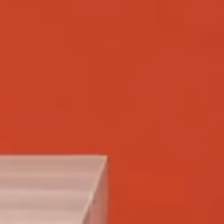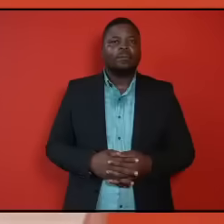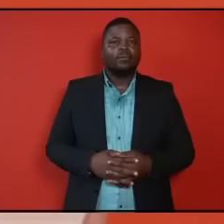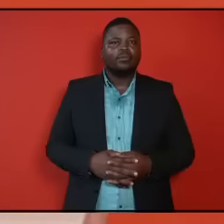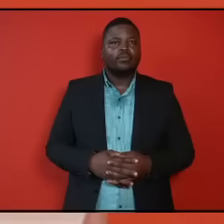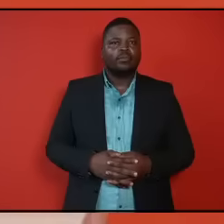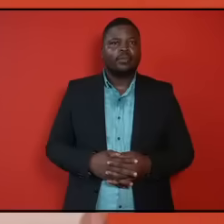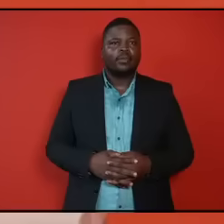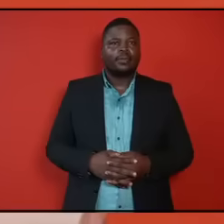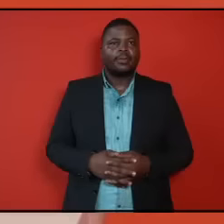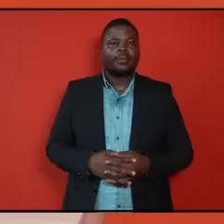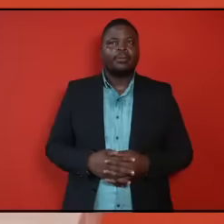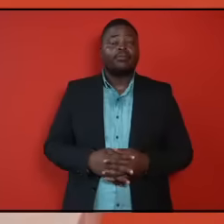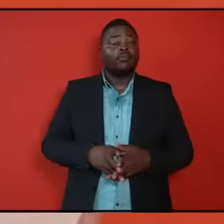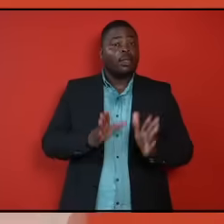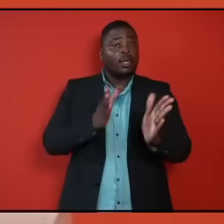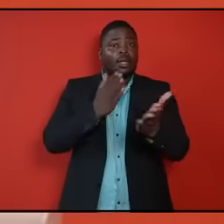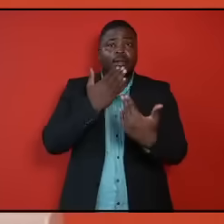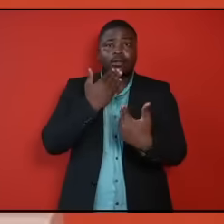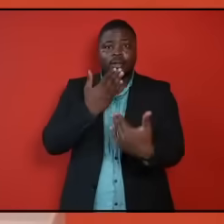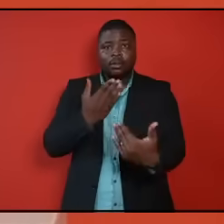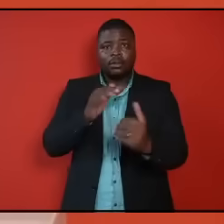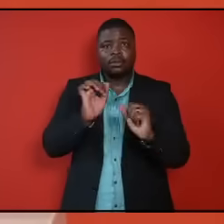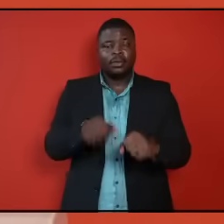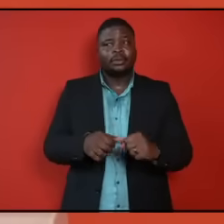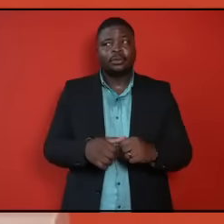We have taken a decision not to